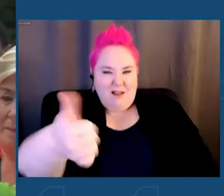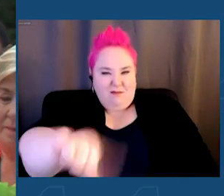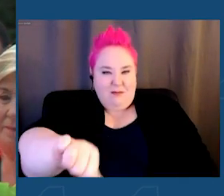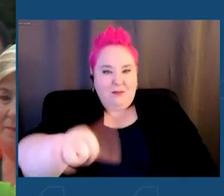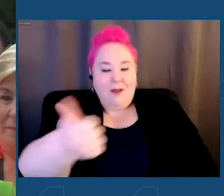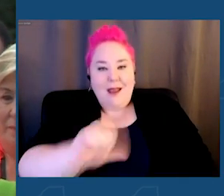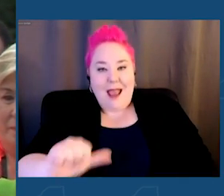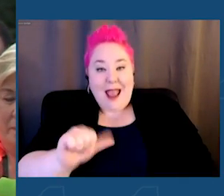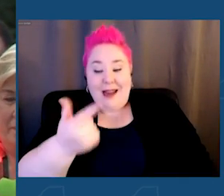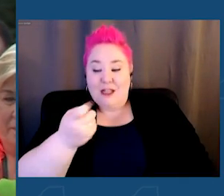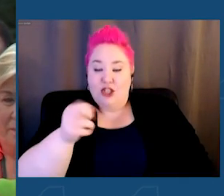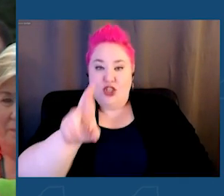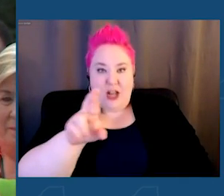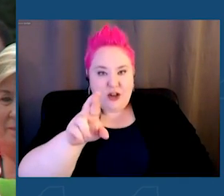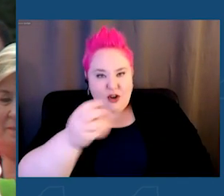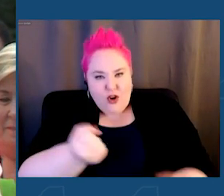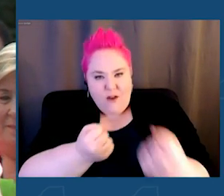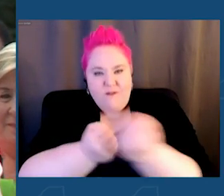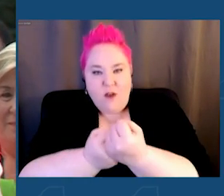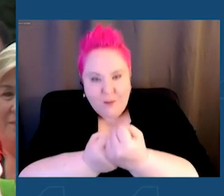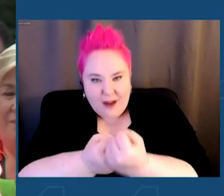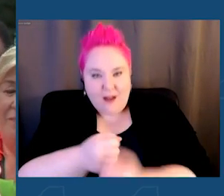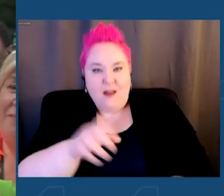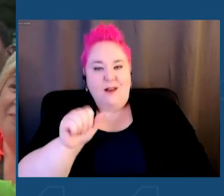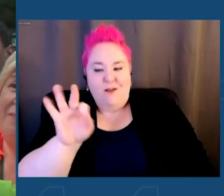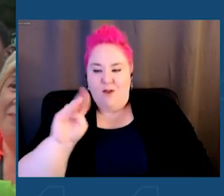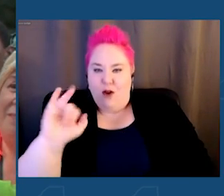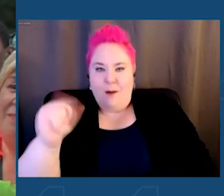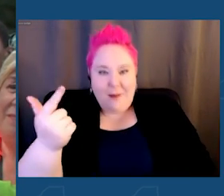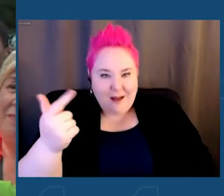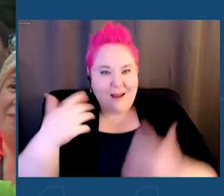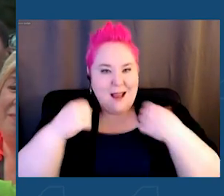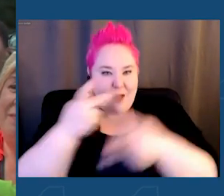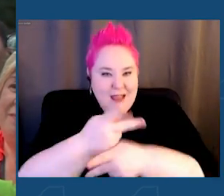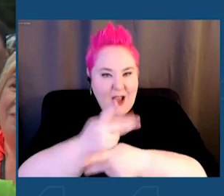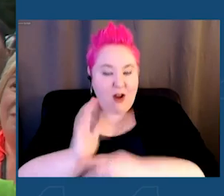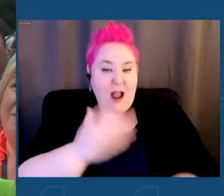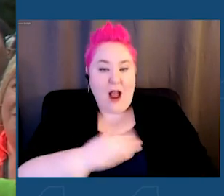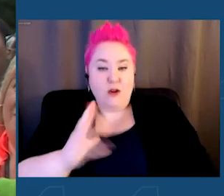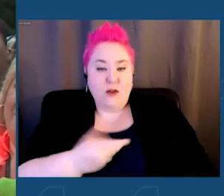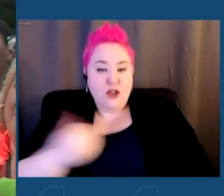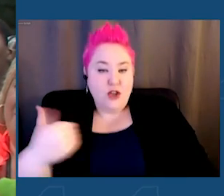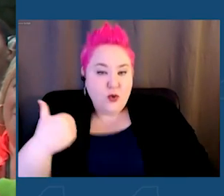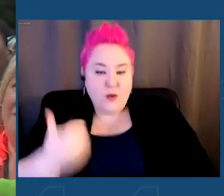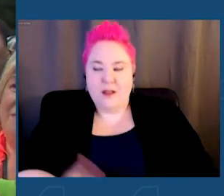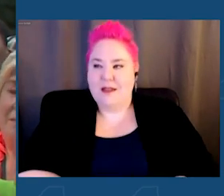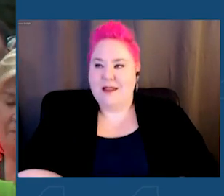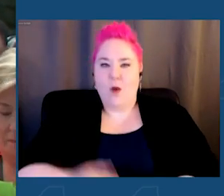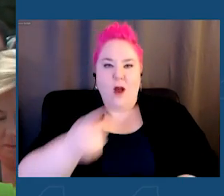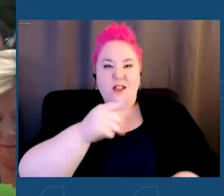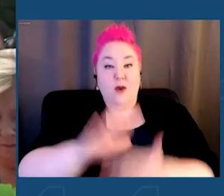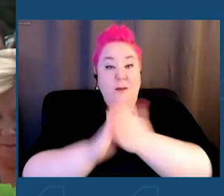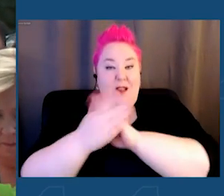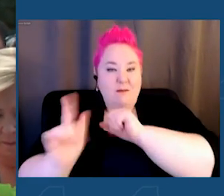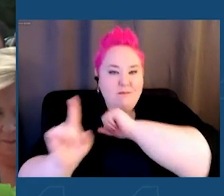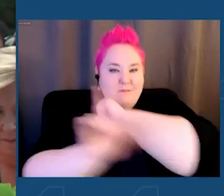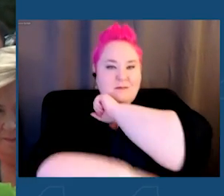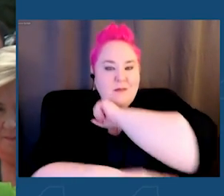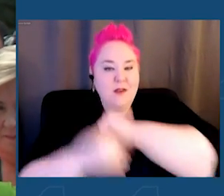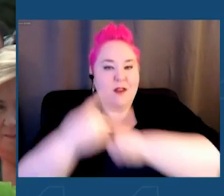our transgender youth. They want to criminalize parents and doctors who just want to help our